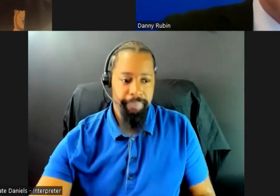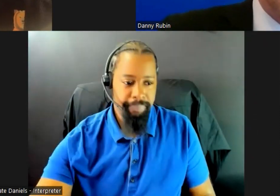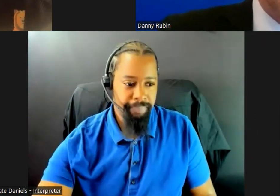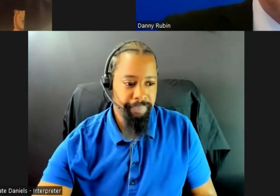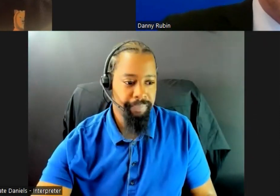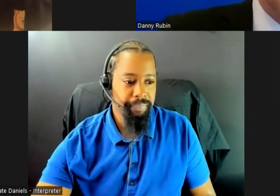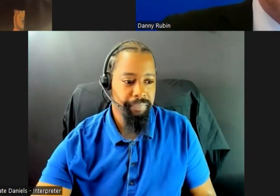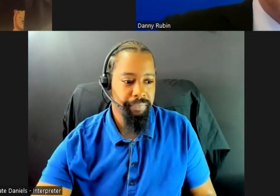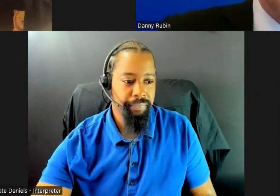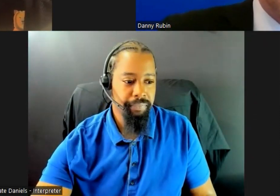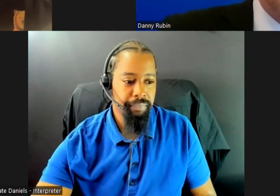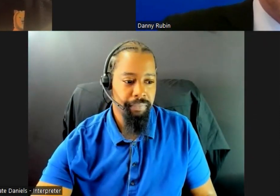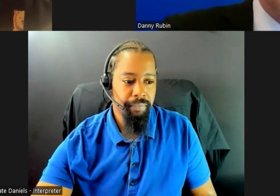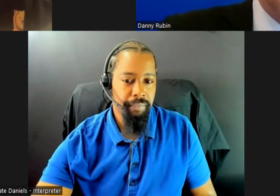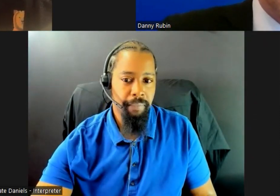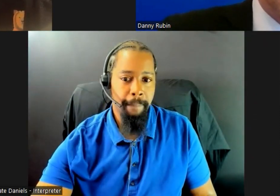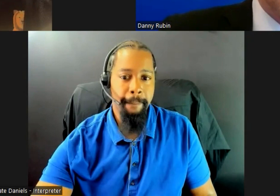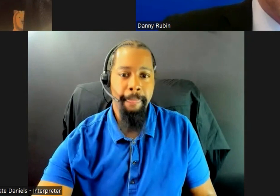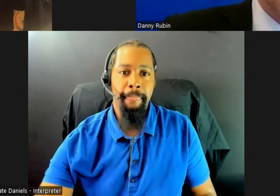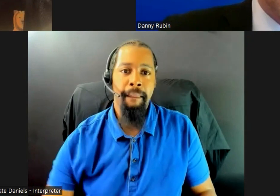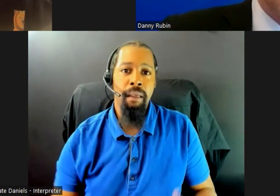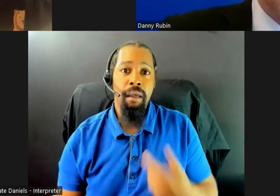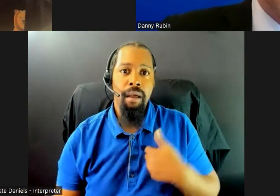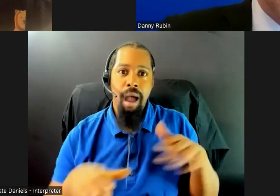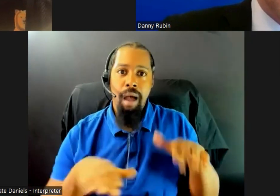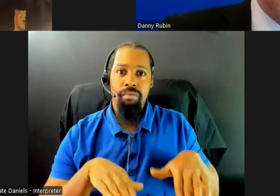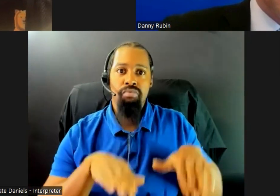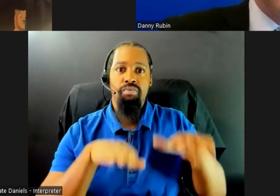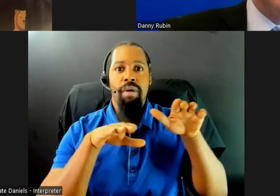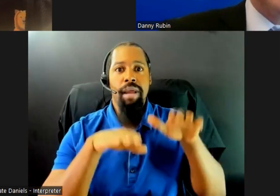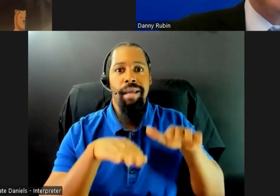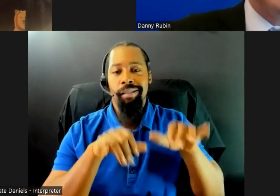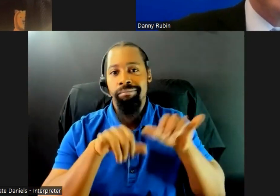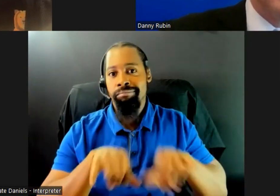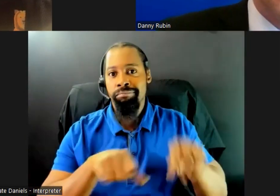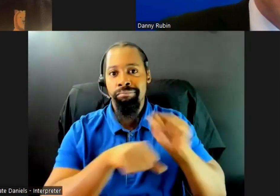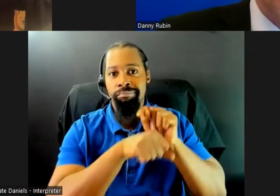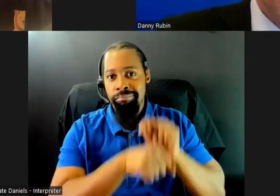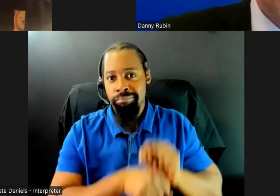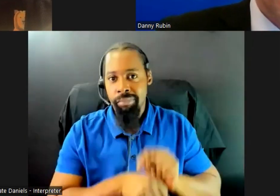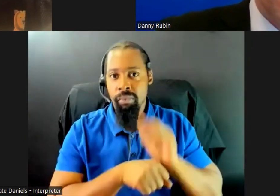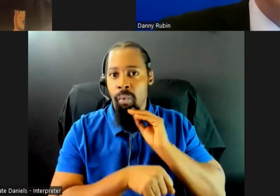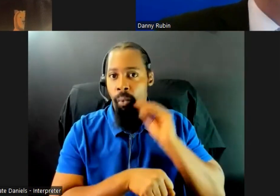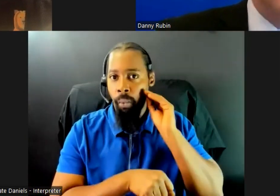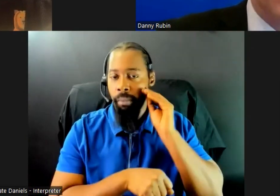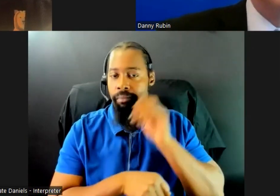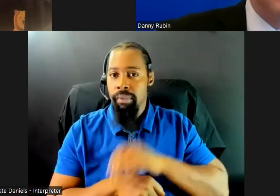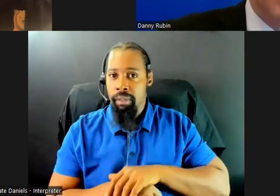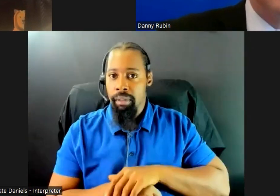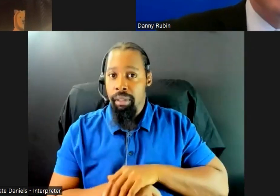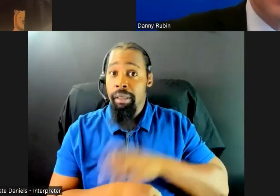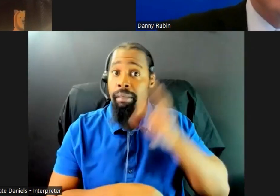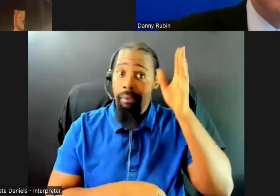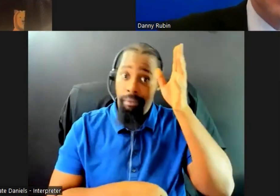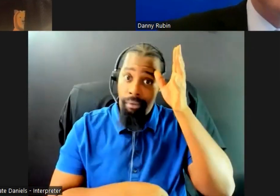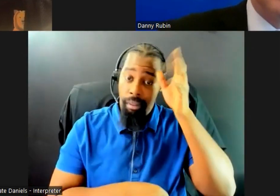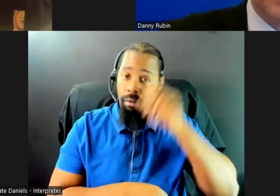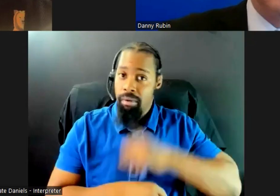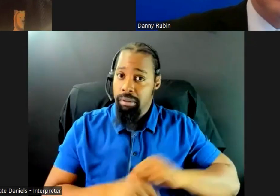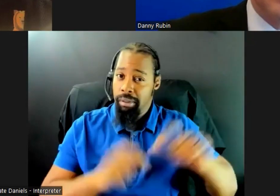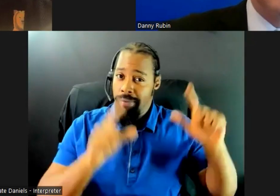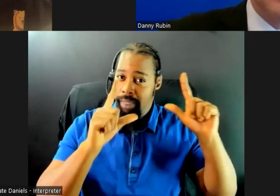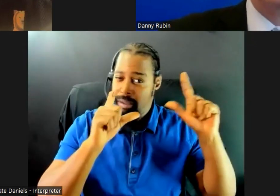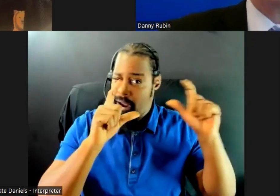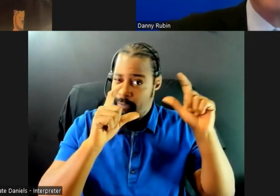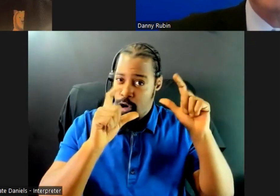in a pretty traditional home. But my father was a photographer, so he always had an eye